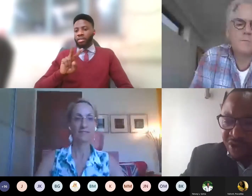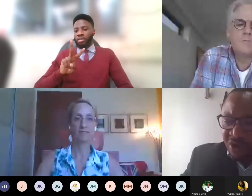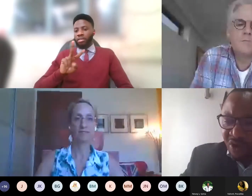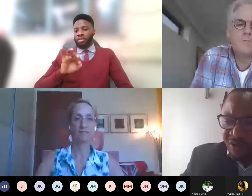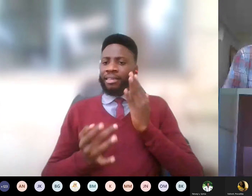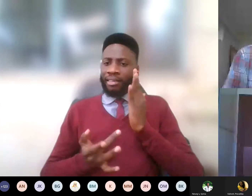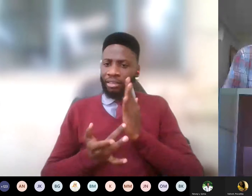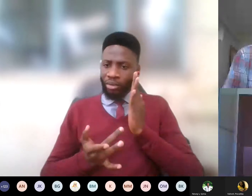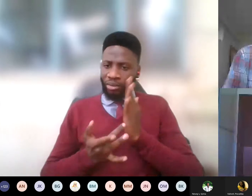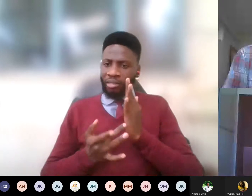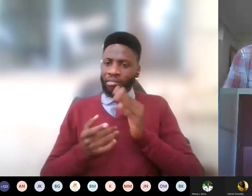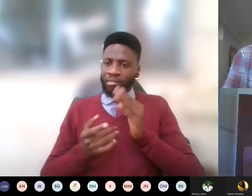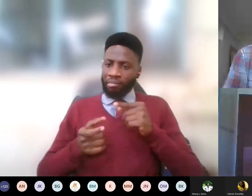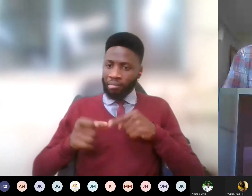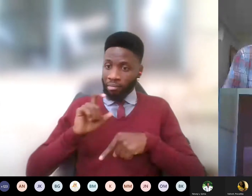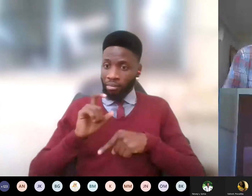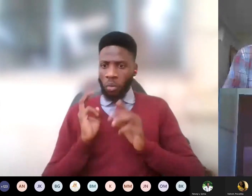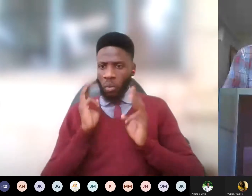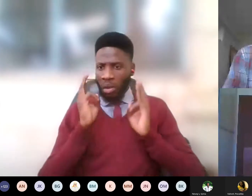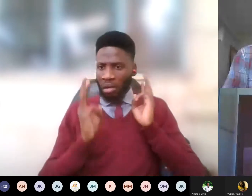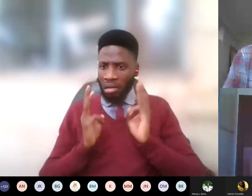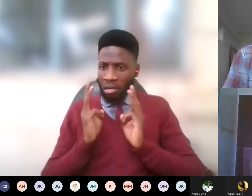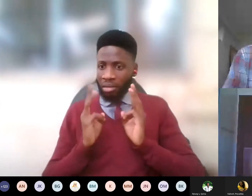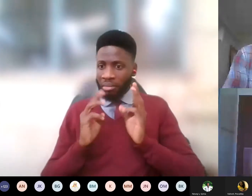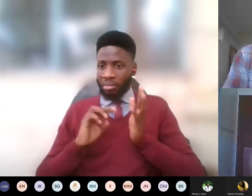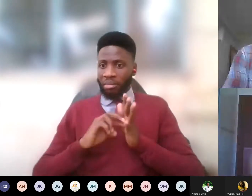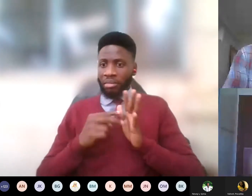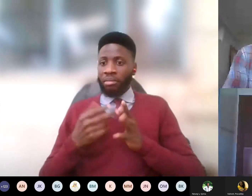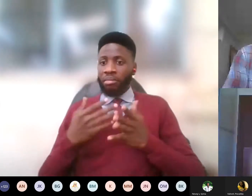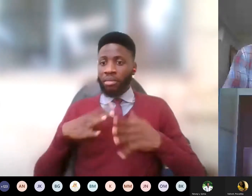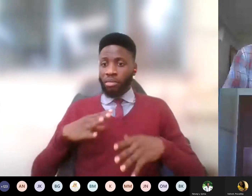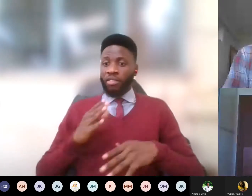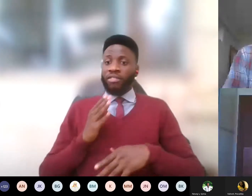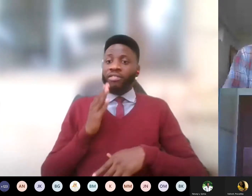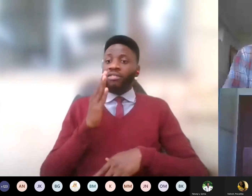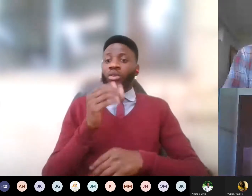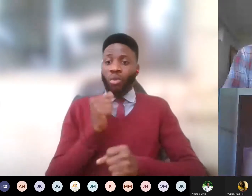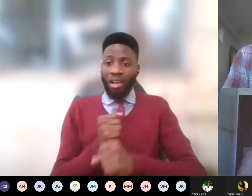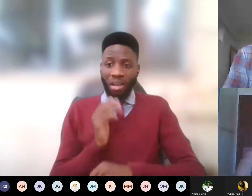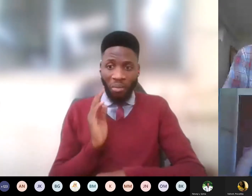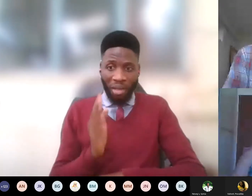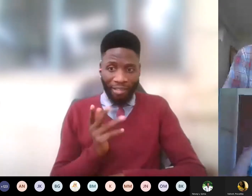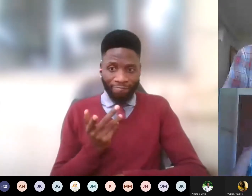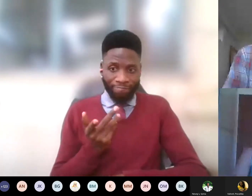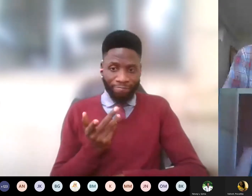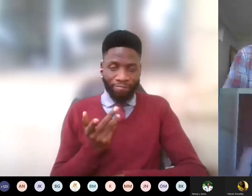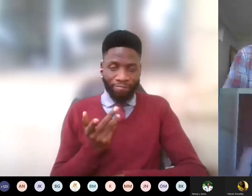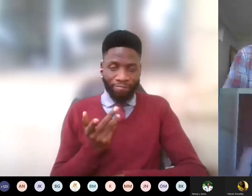a digital economic platform, and therefore that plays very well with